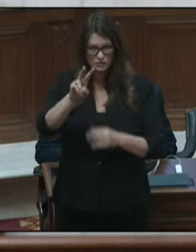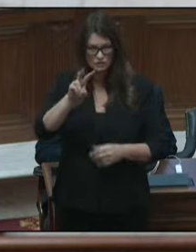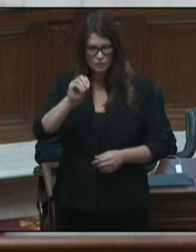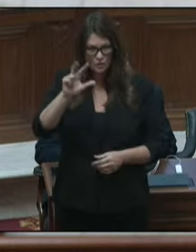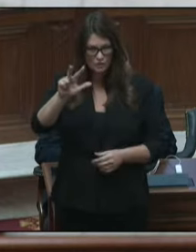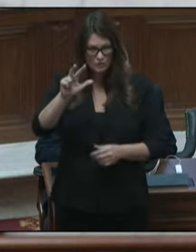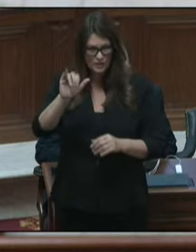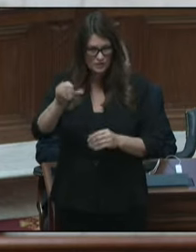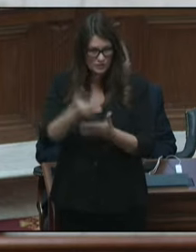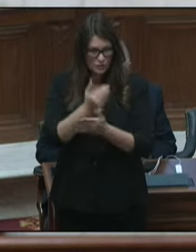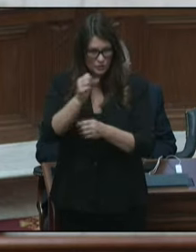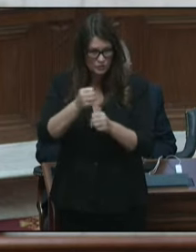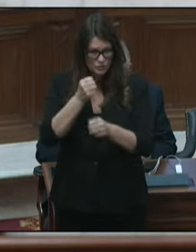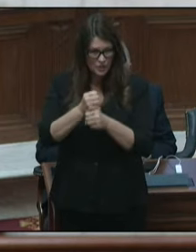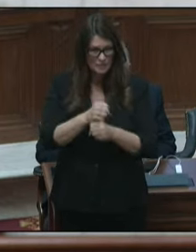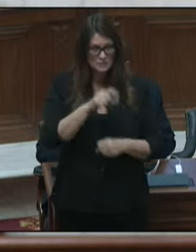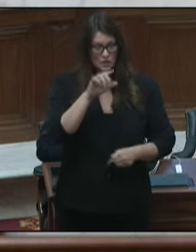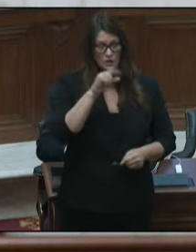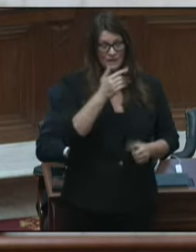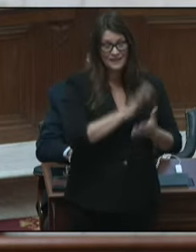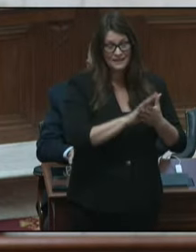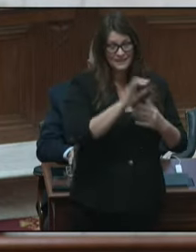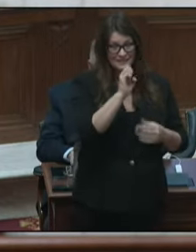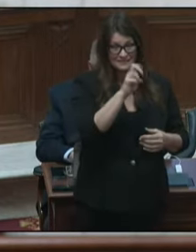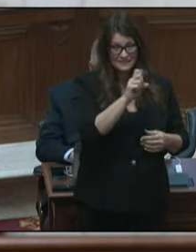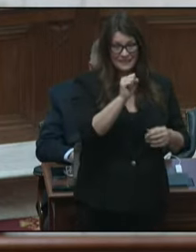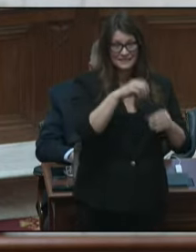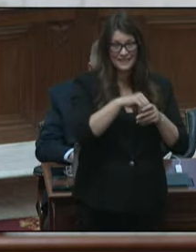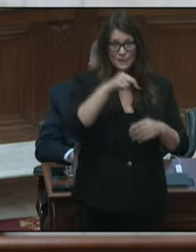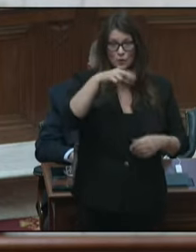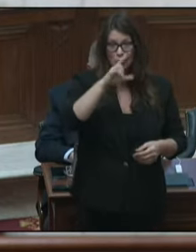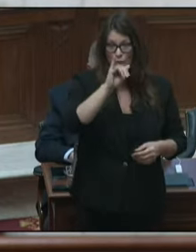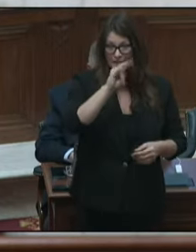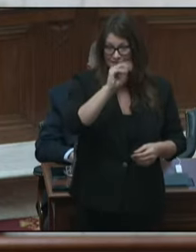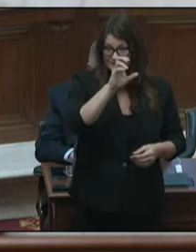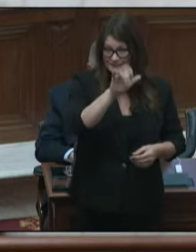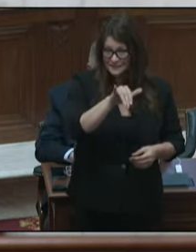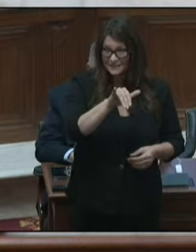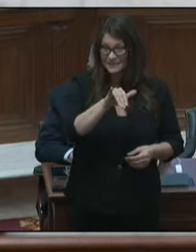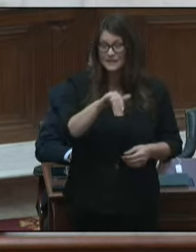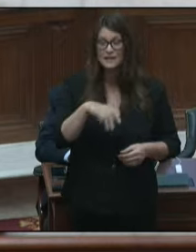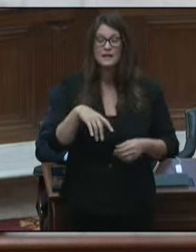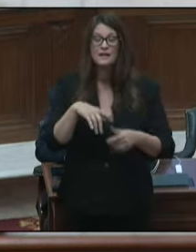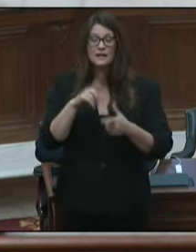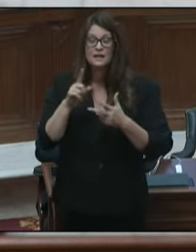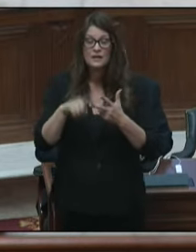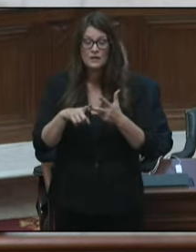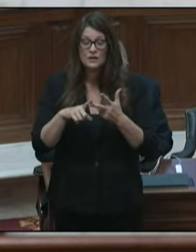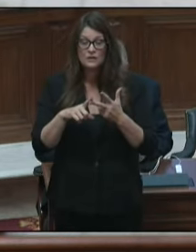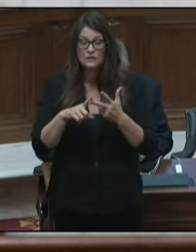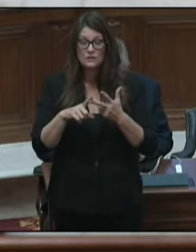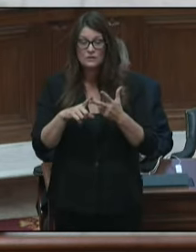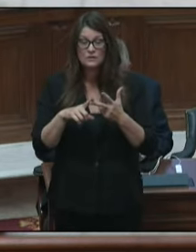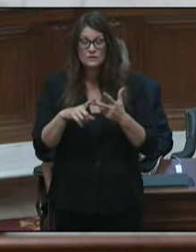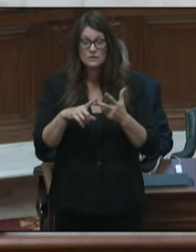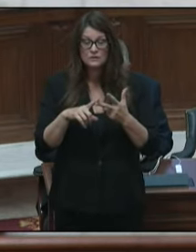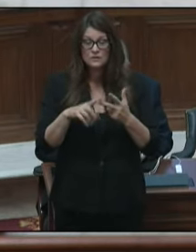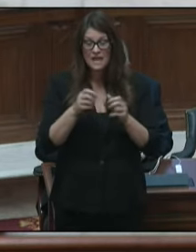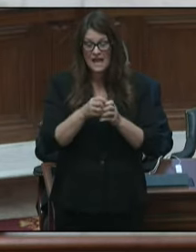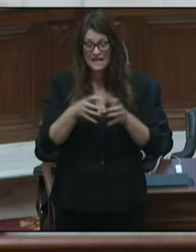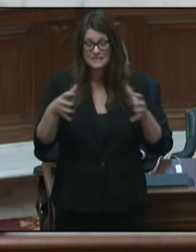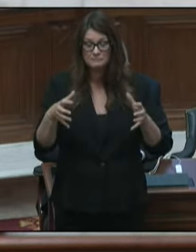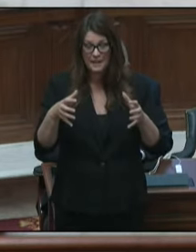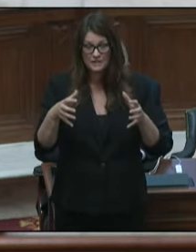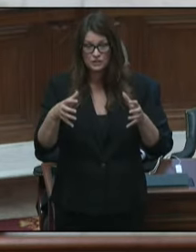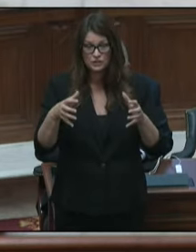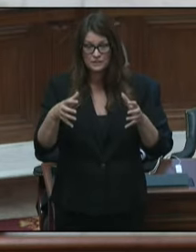Clean Seas is coming to Quincy with 40 new jobs and a $50 million investment. We have an expansion